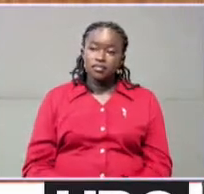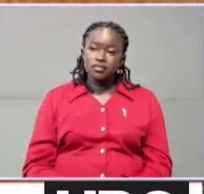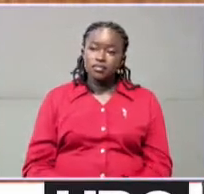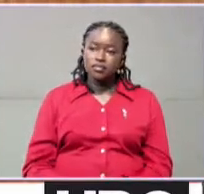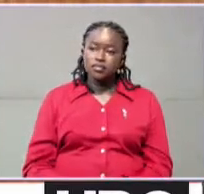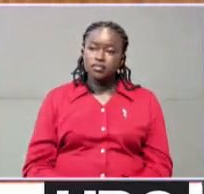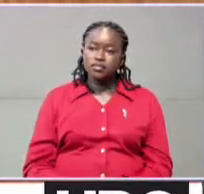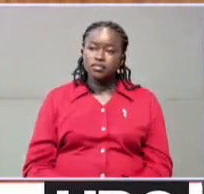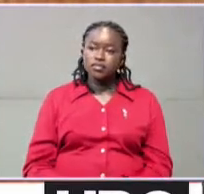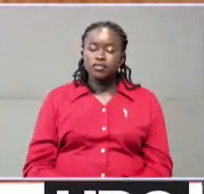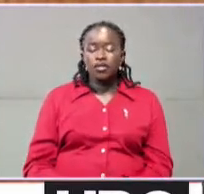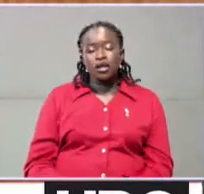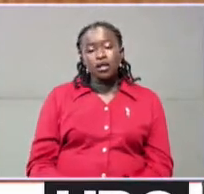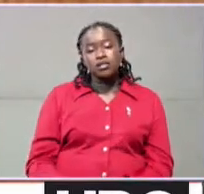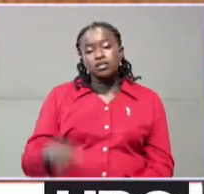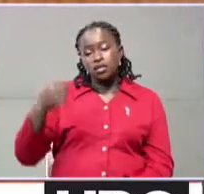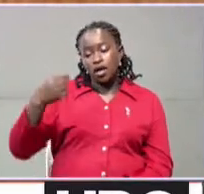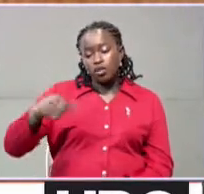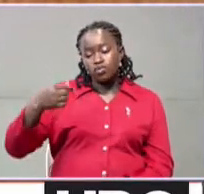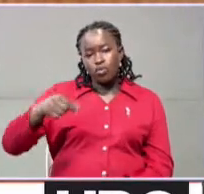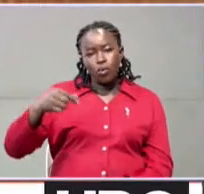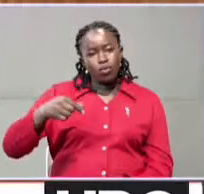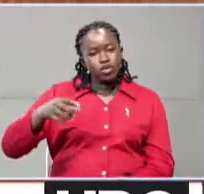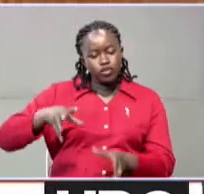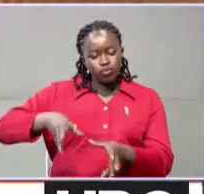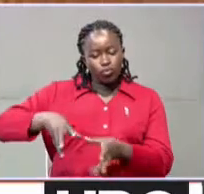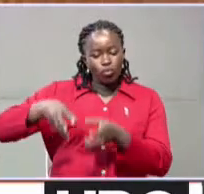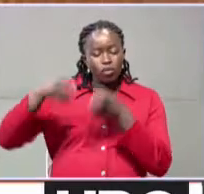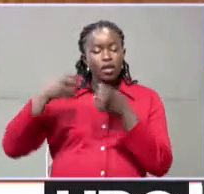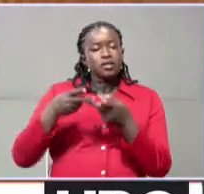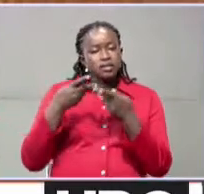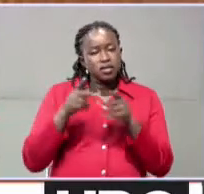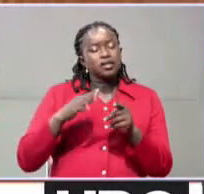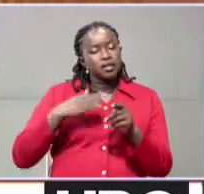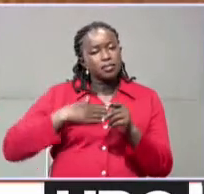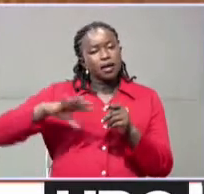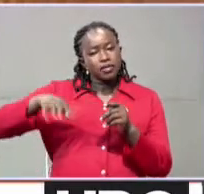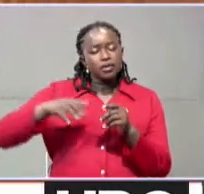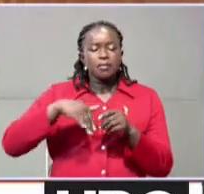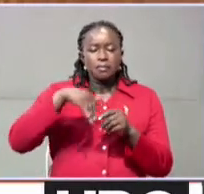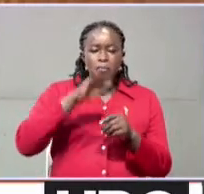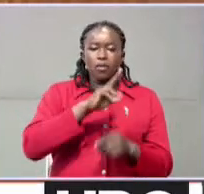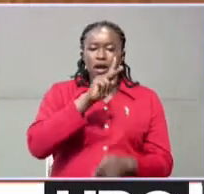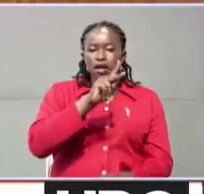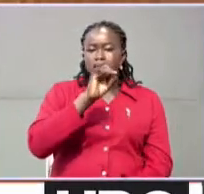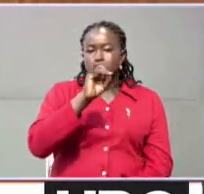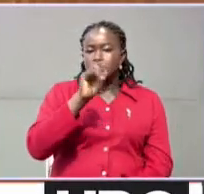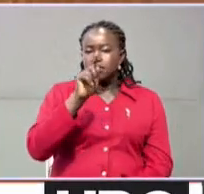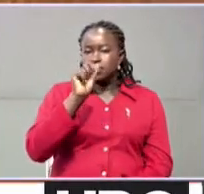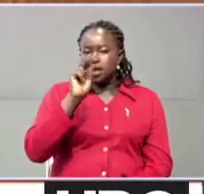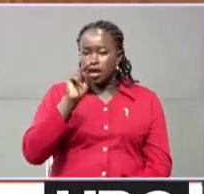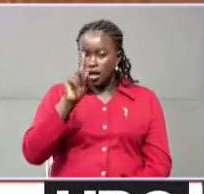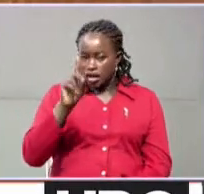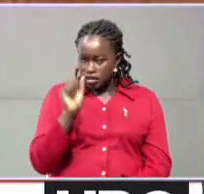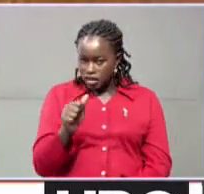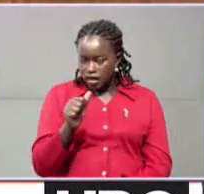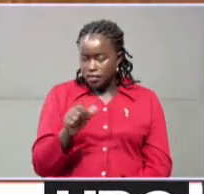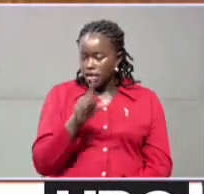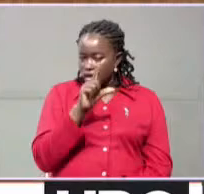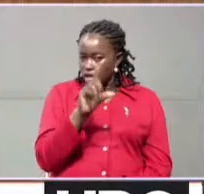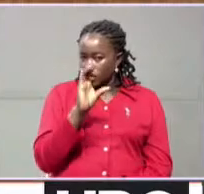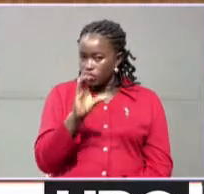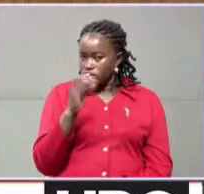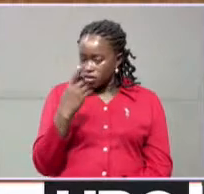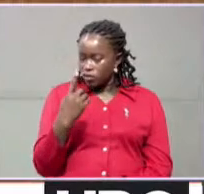gold mining started in my constituency particularly in extender erosion makoku parish